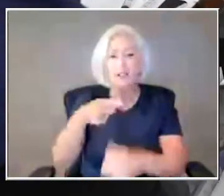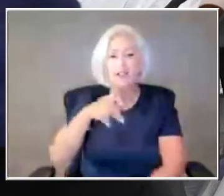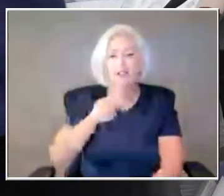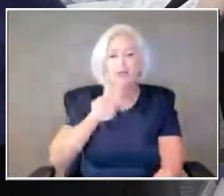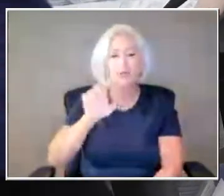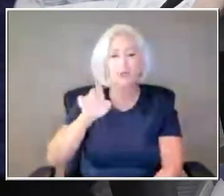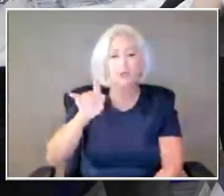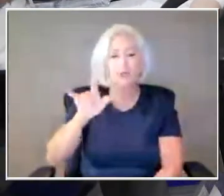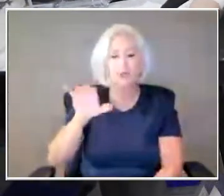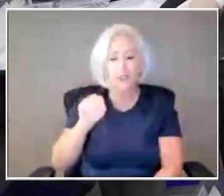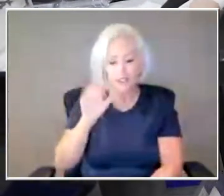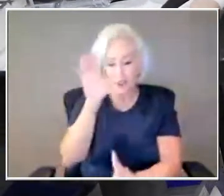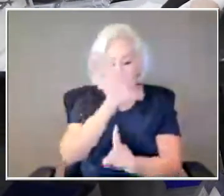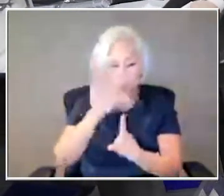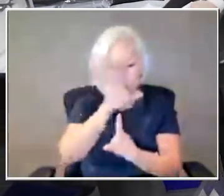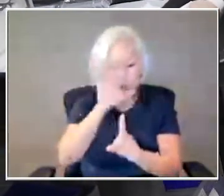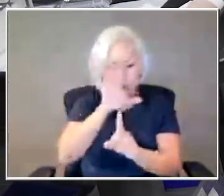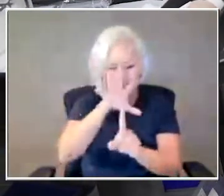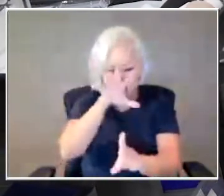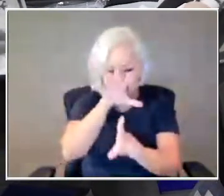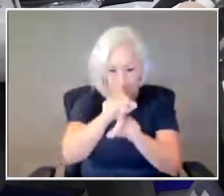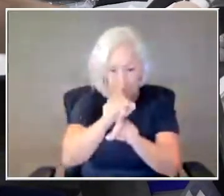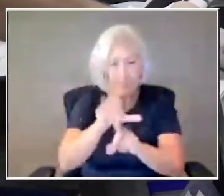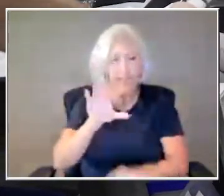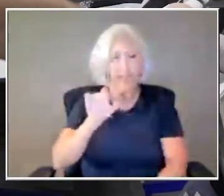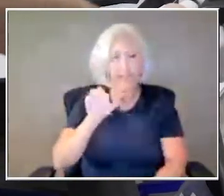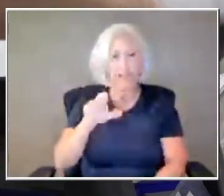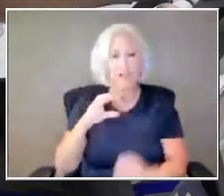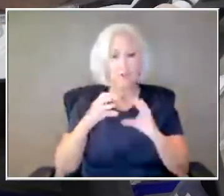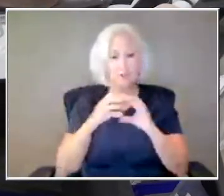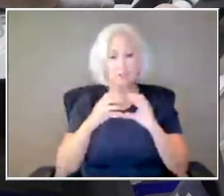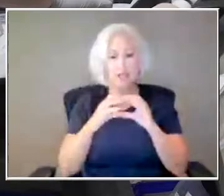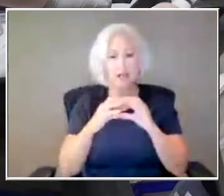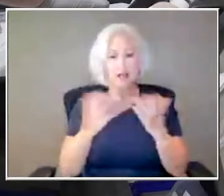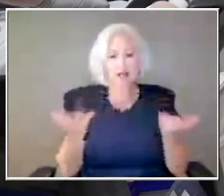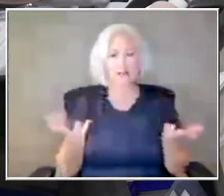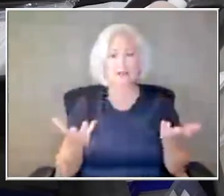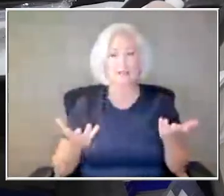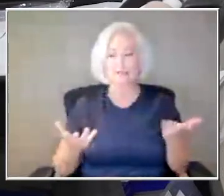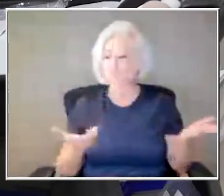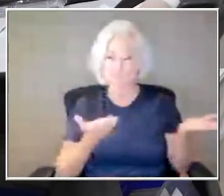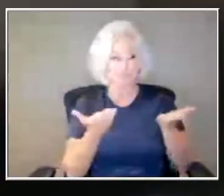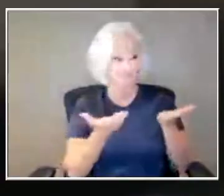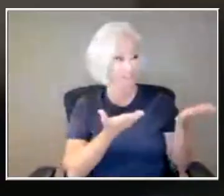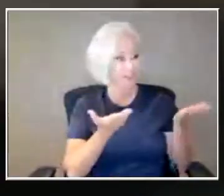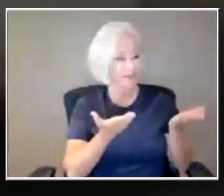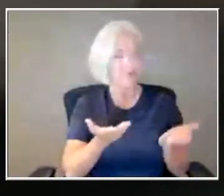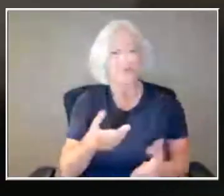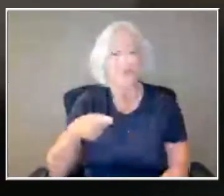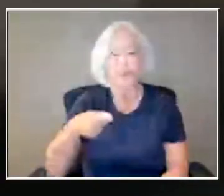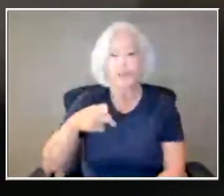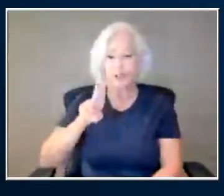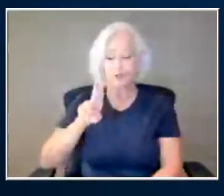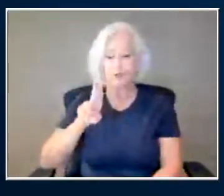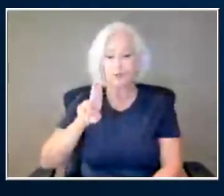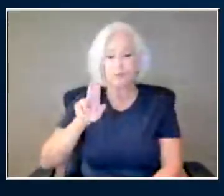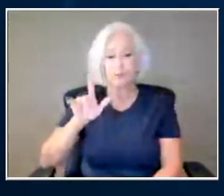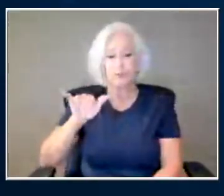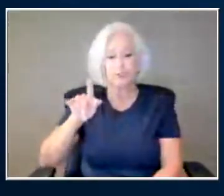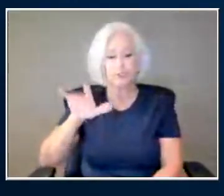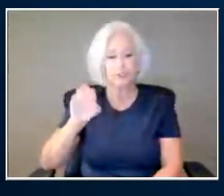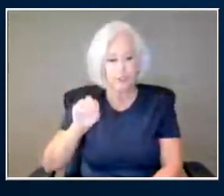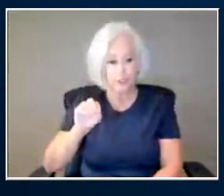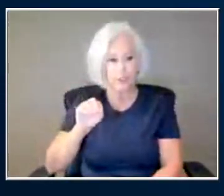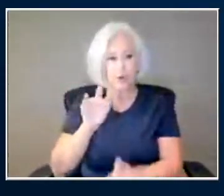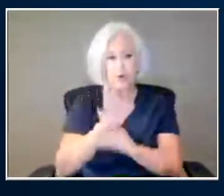hurt the healthy cells. Either of you jump in. Go ahead. Yeah, so Pluvicto, it's a radiopharmaceutical kind of agent, as